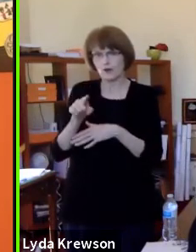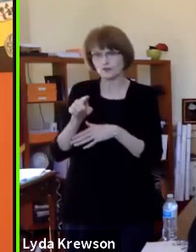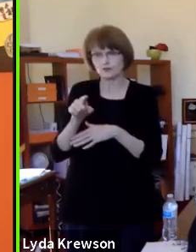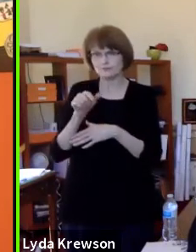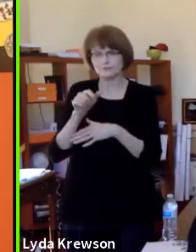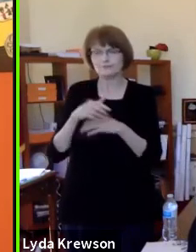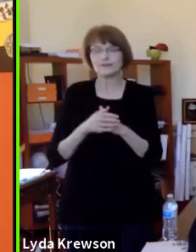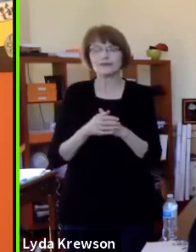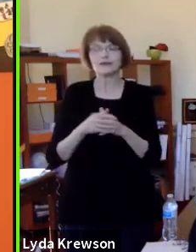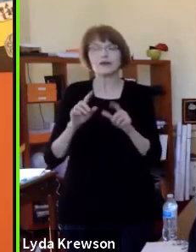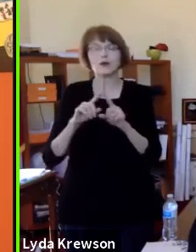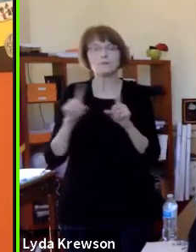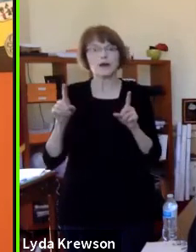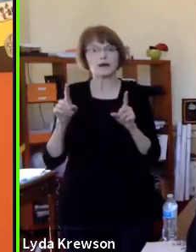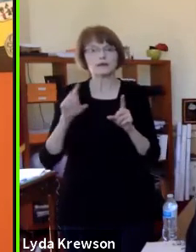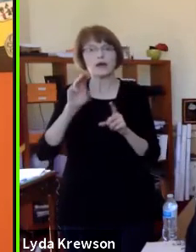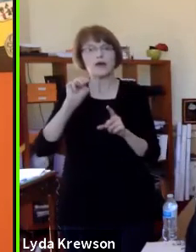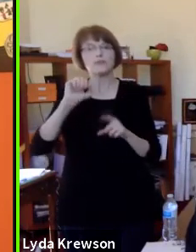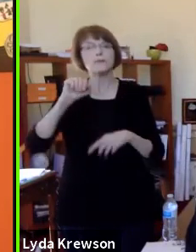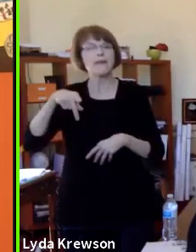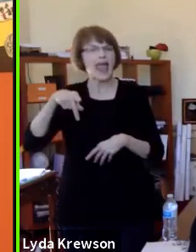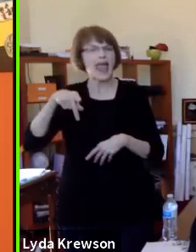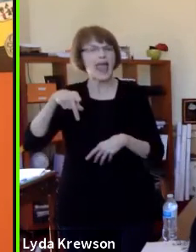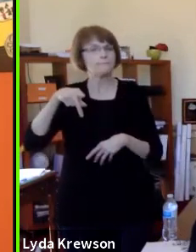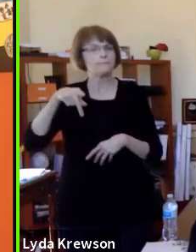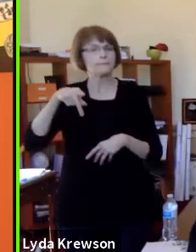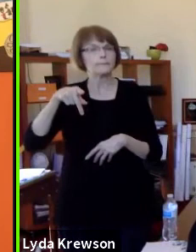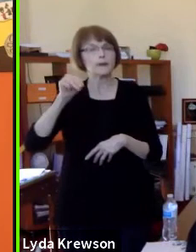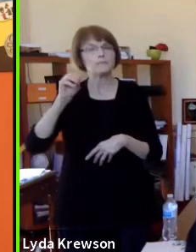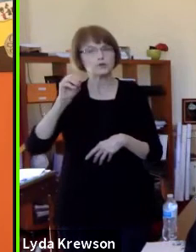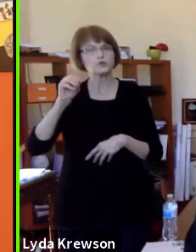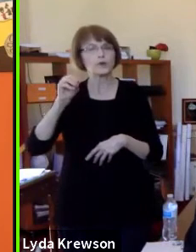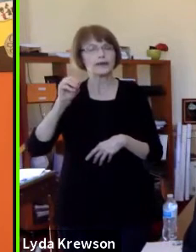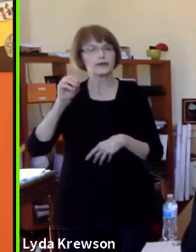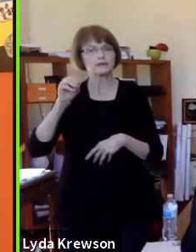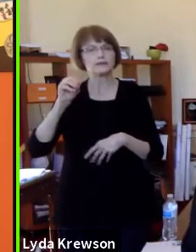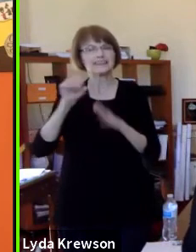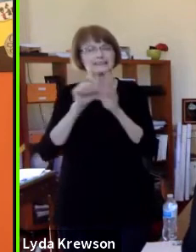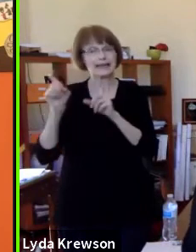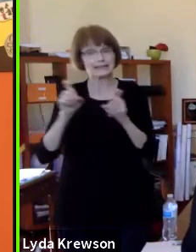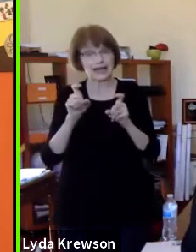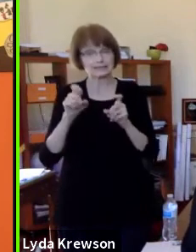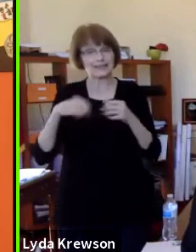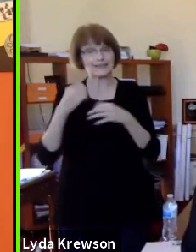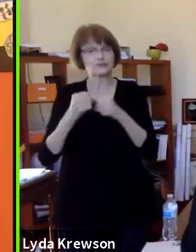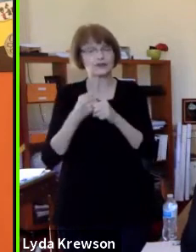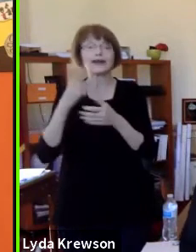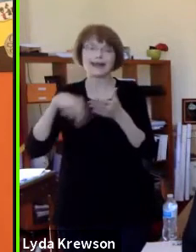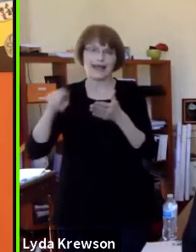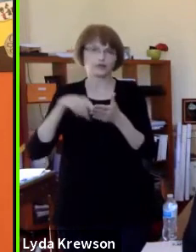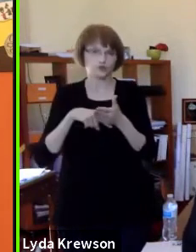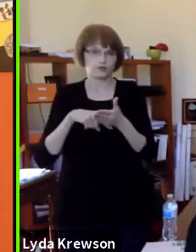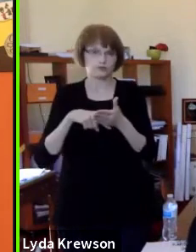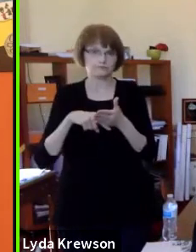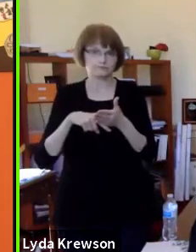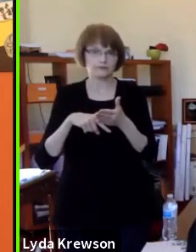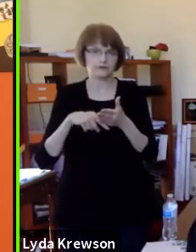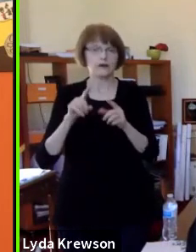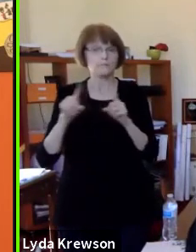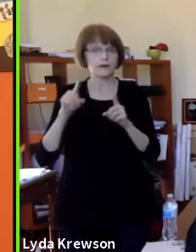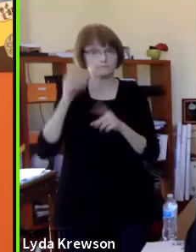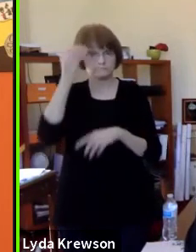But the MAP testing has been canceled for this year. But you know